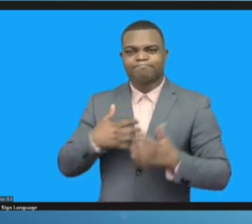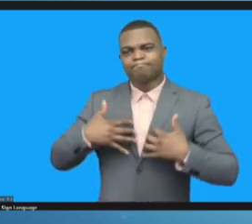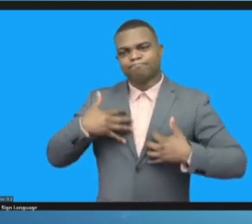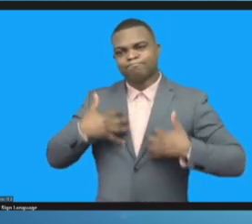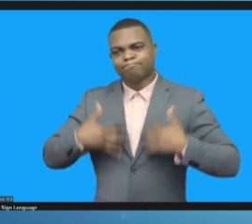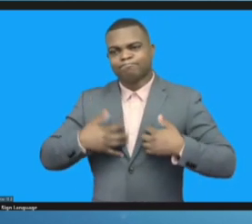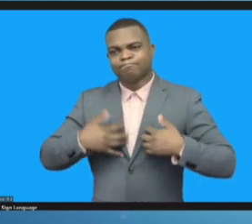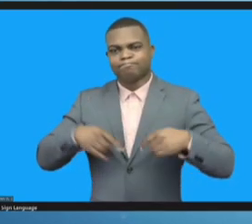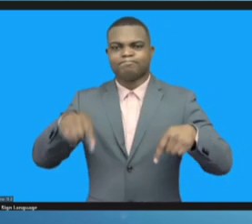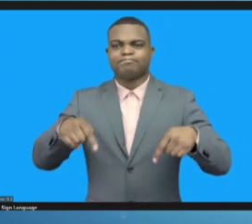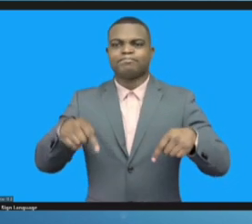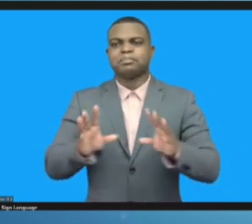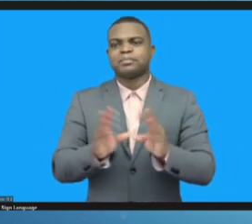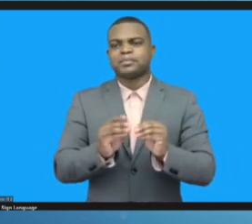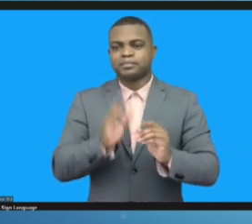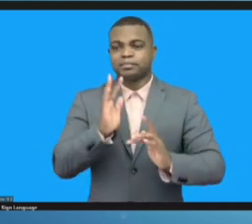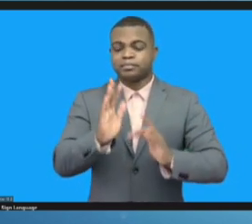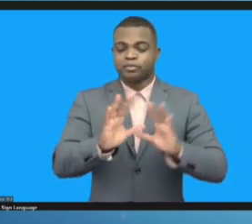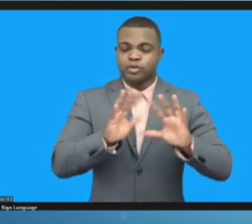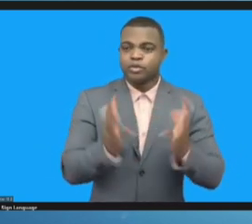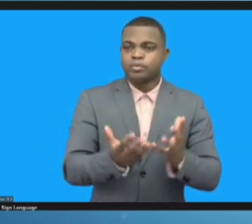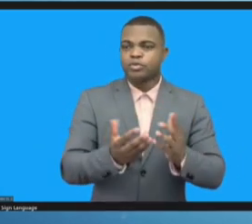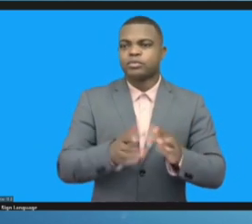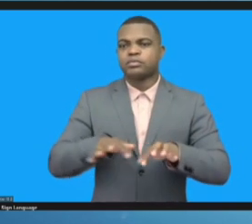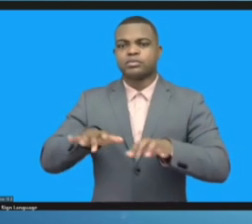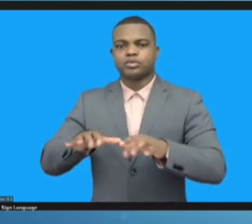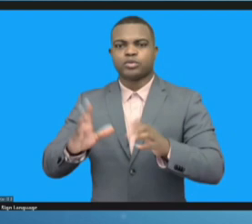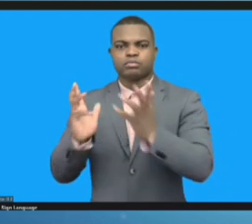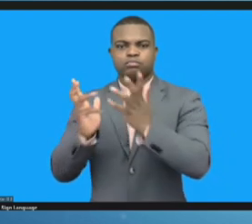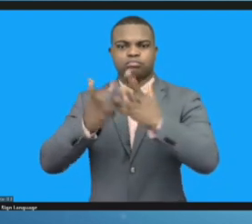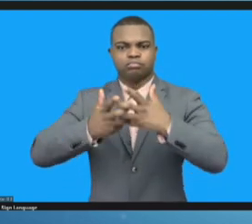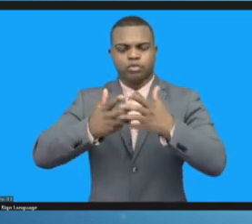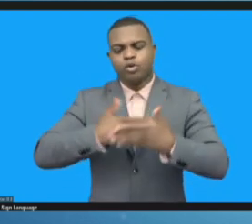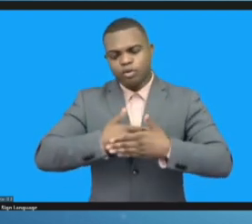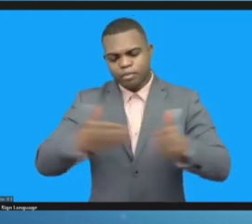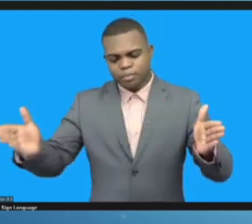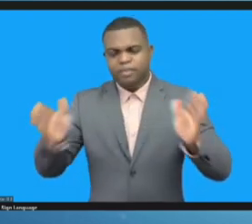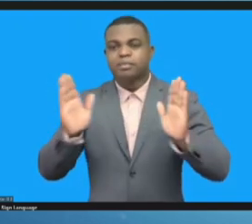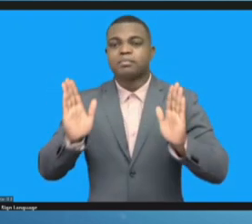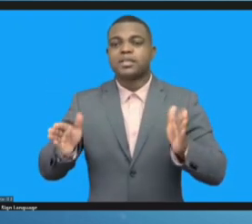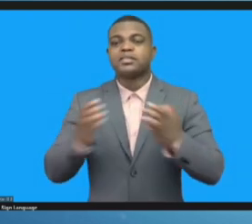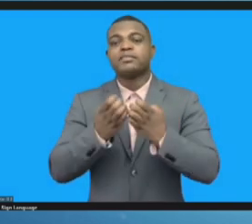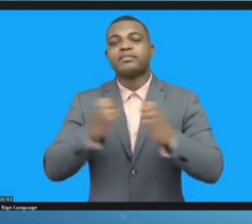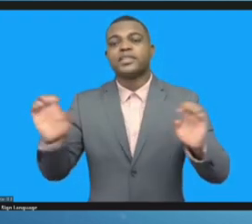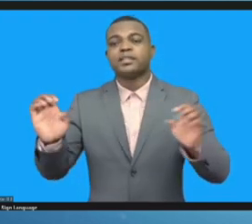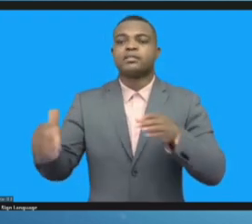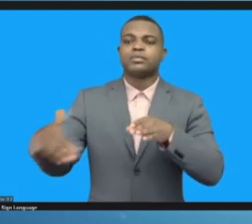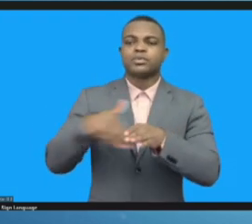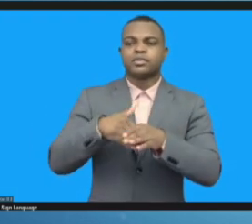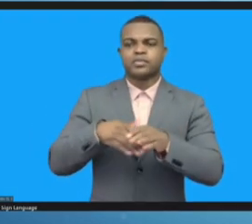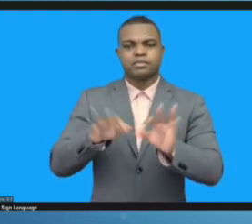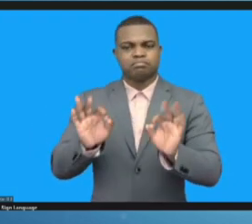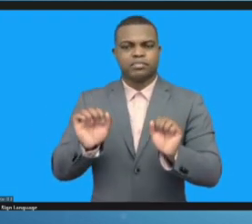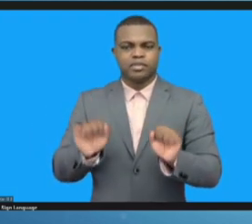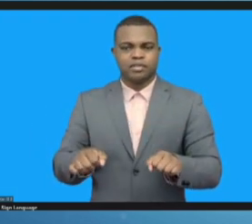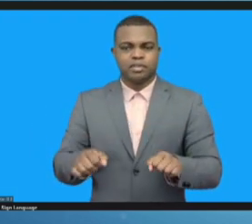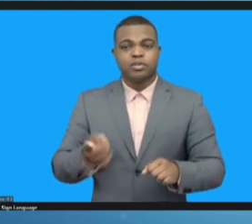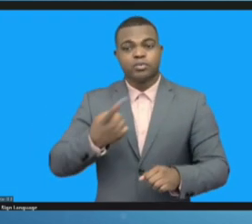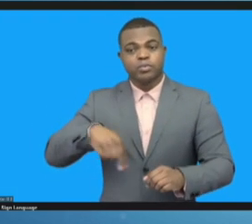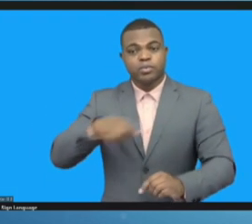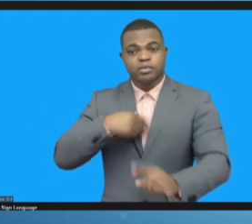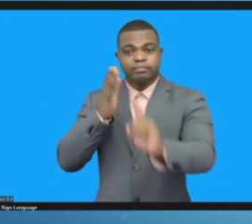inputs from technology companies, civil society, academia, and others. The compact, firmly anchored in human rights,